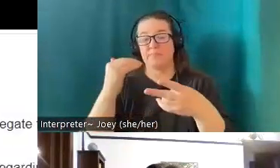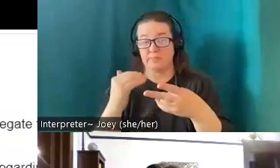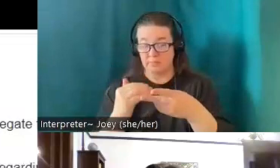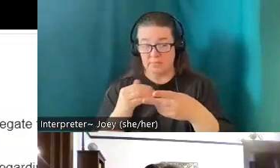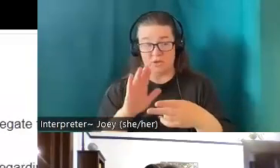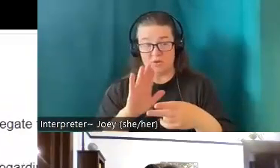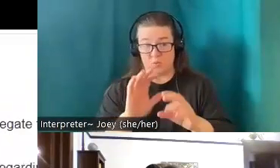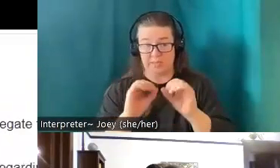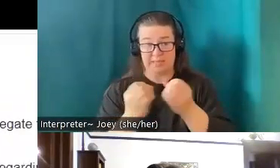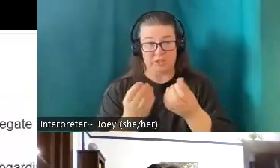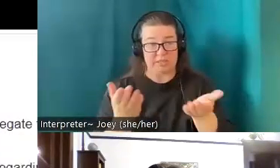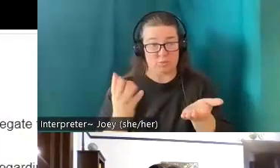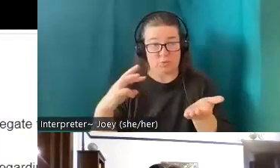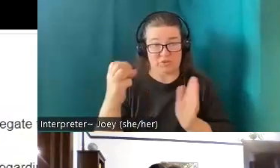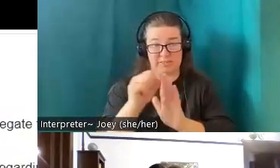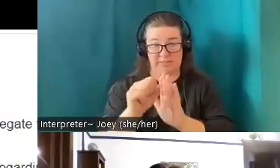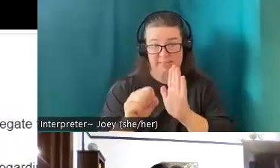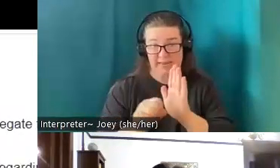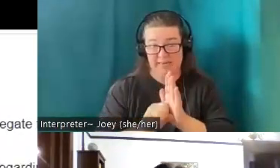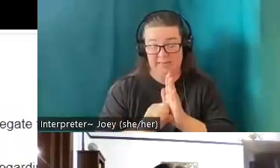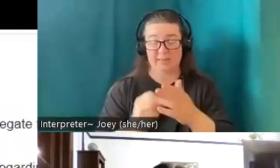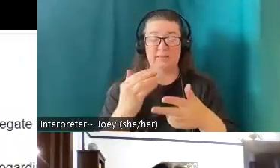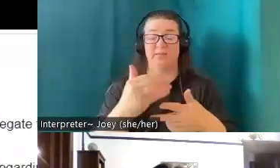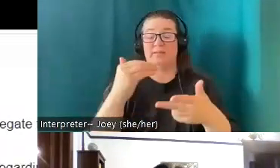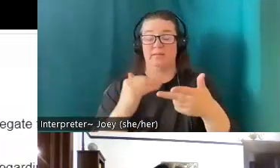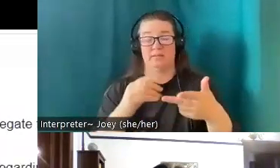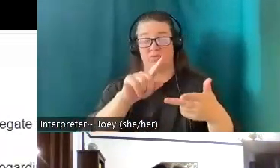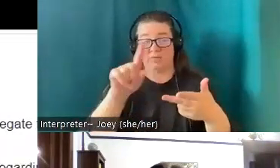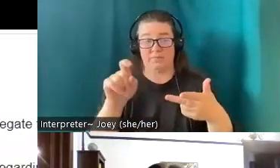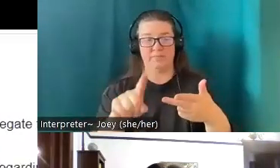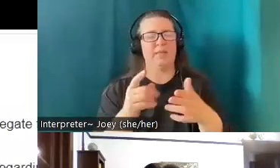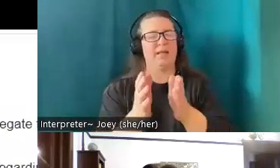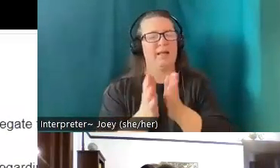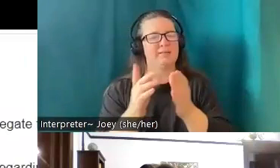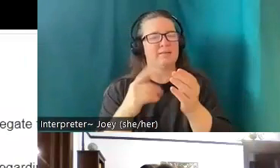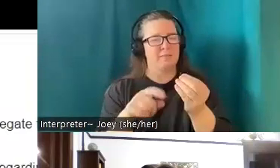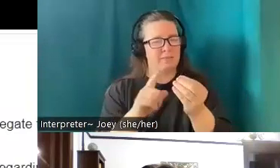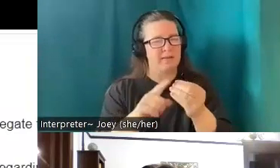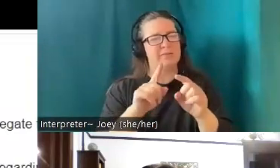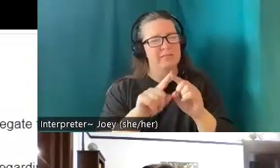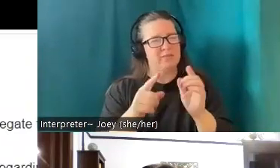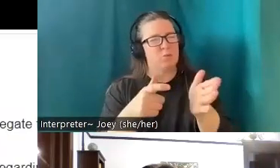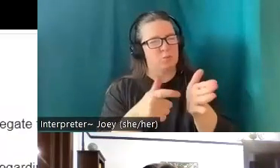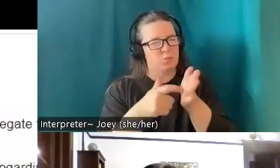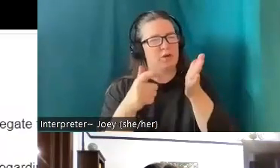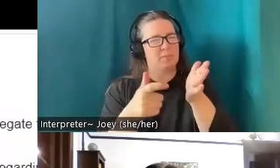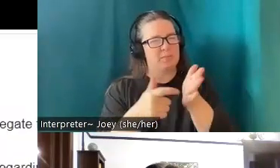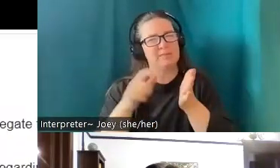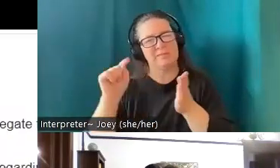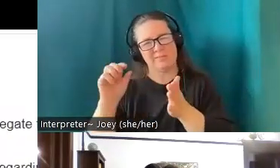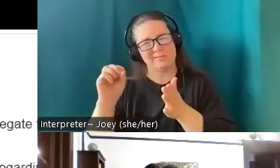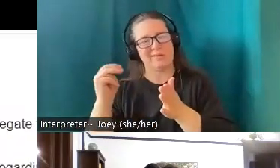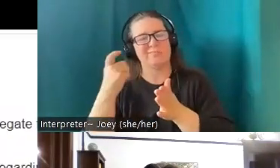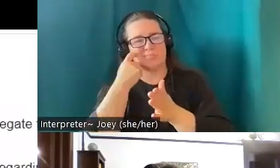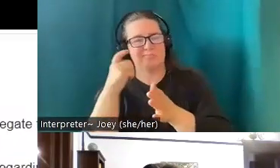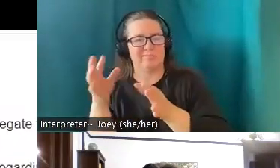yes. The next question asks about those eligibility requirements that Tom covered. Does your organization meet one of